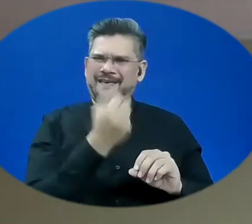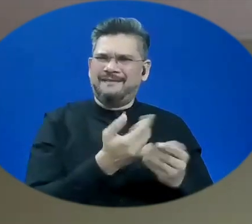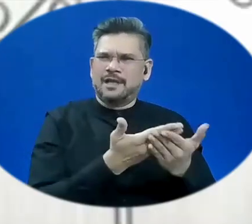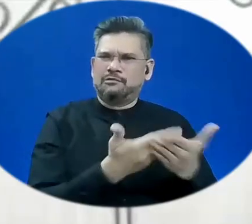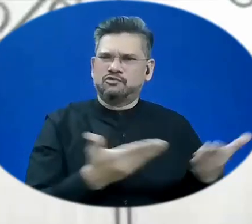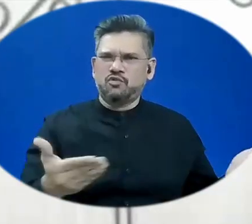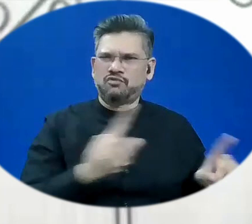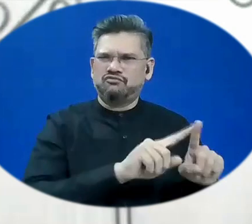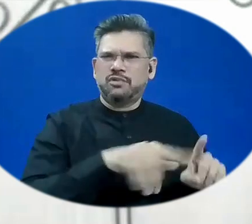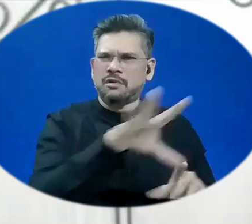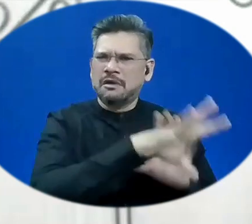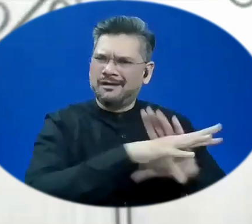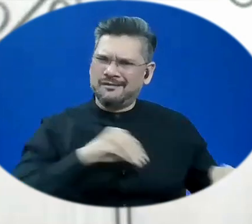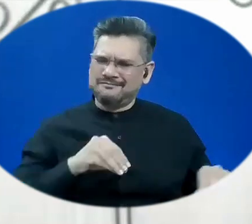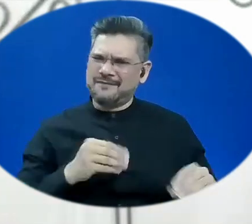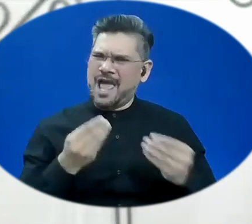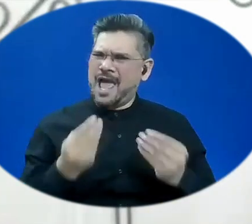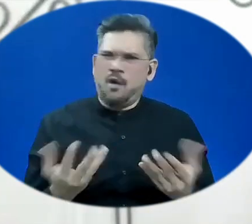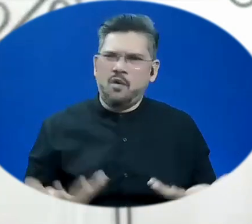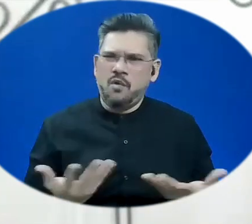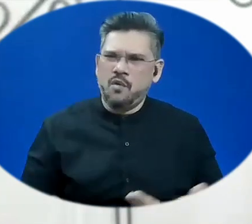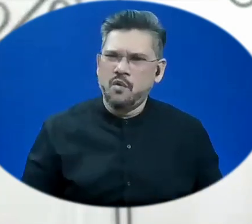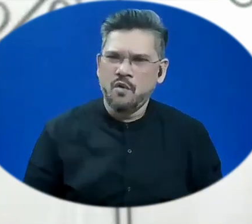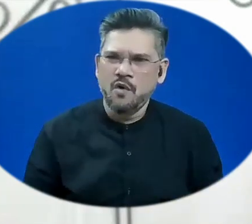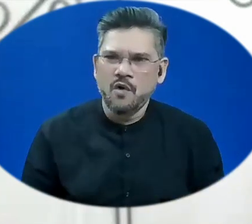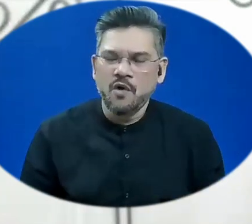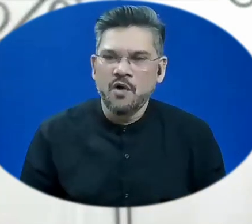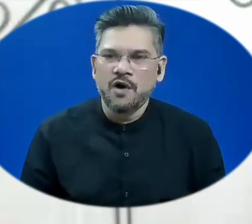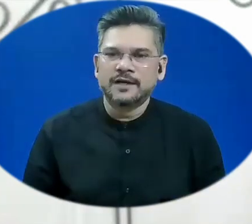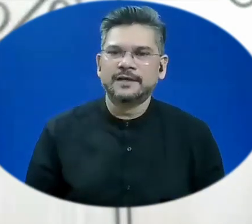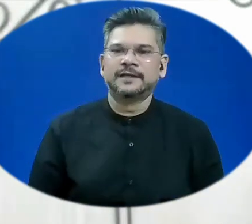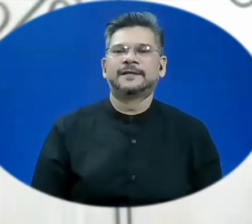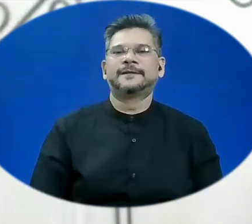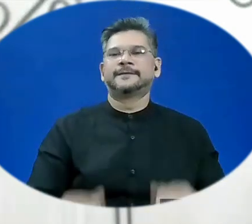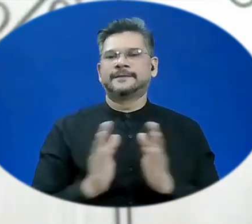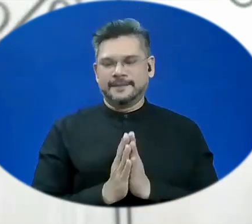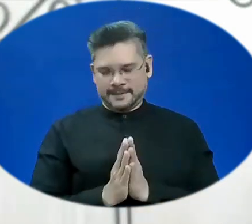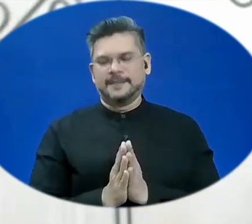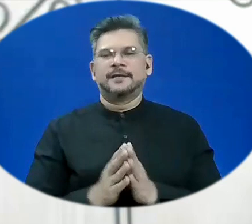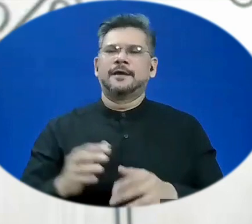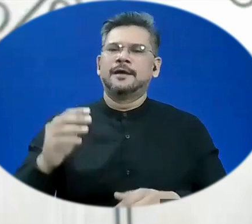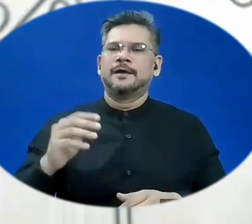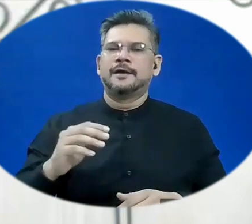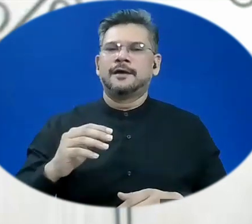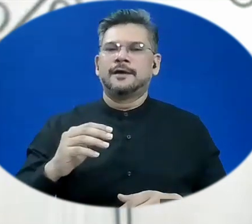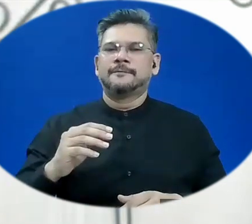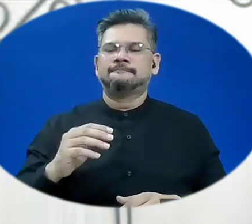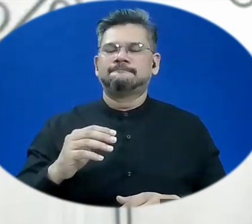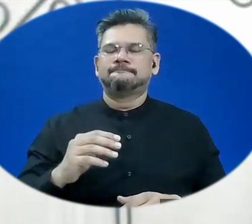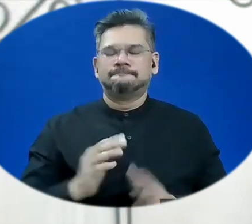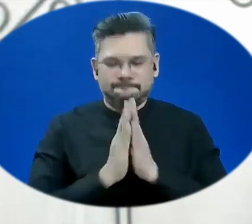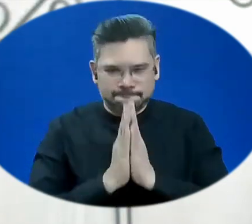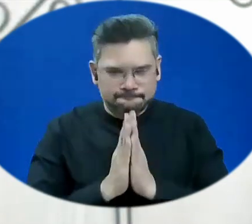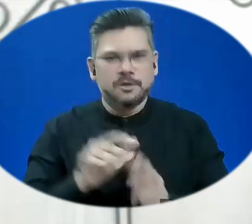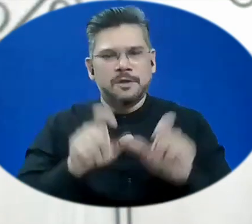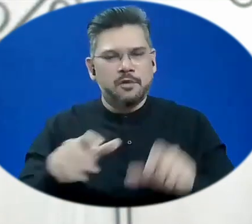Great, thank you so much, Beth. Yeah, I'd like to just start with Salam Alaikum, just to welcome everybody, and peace and blessings to you,